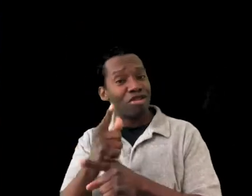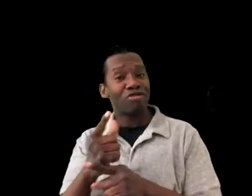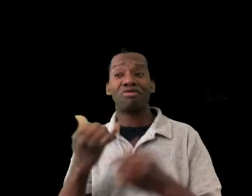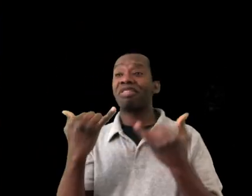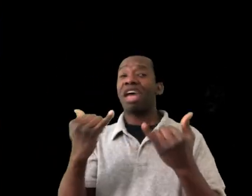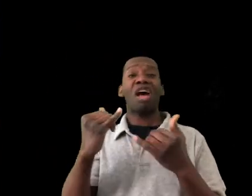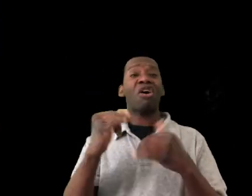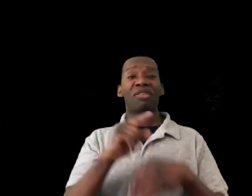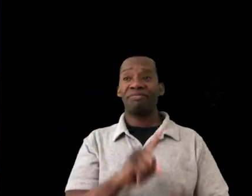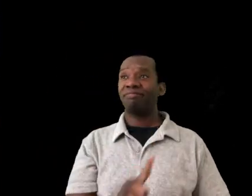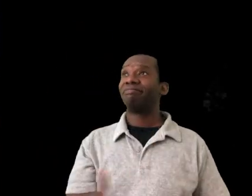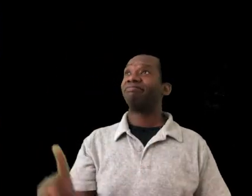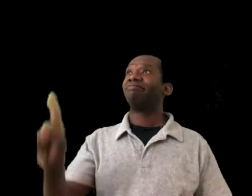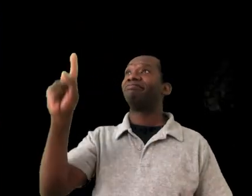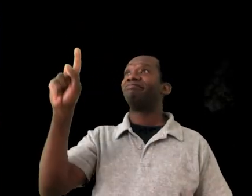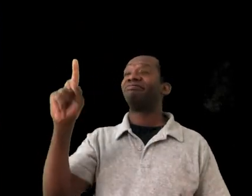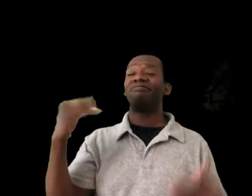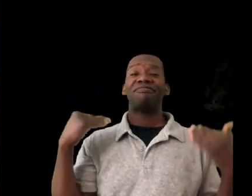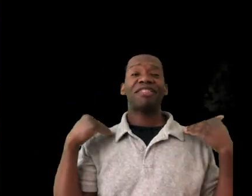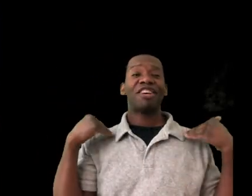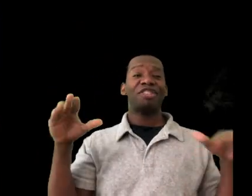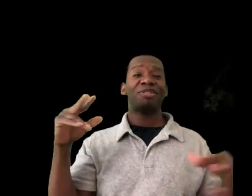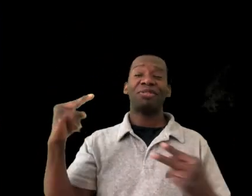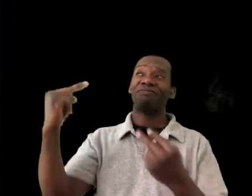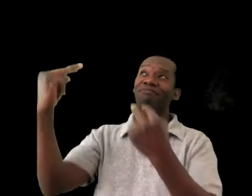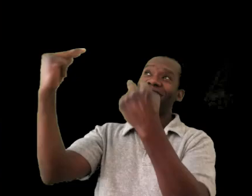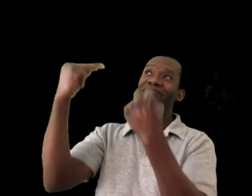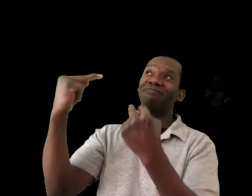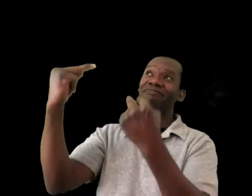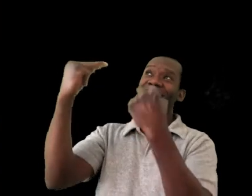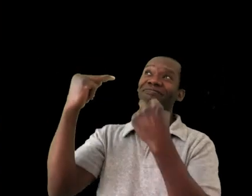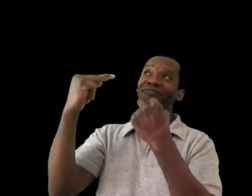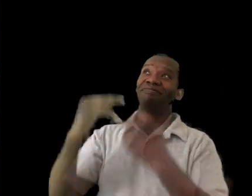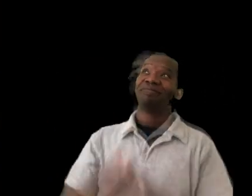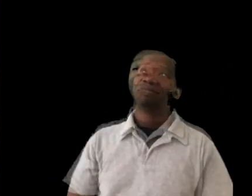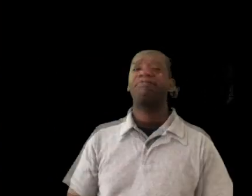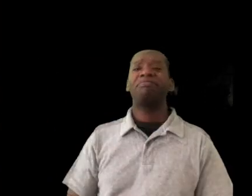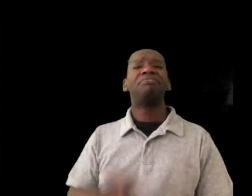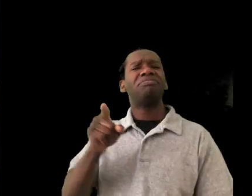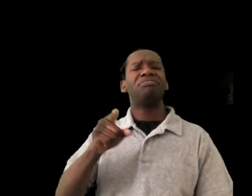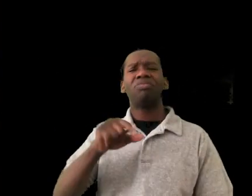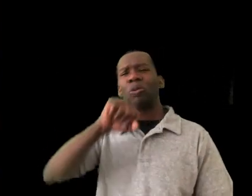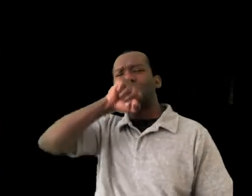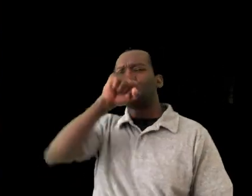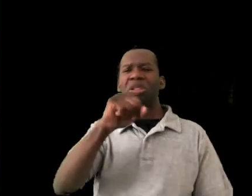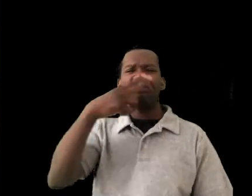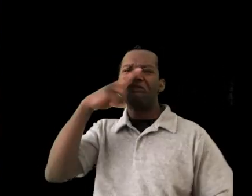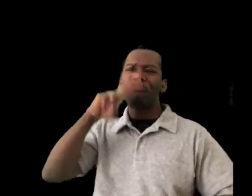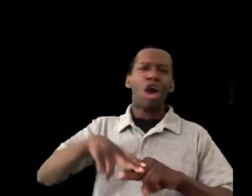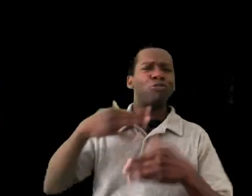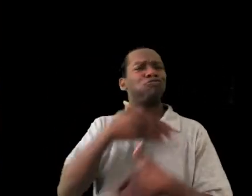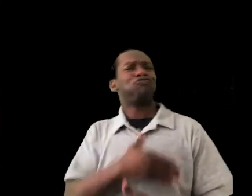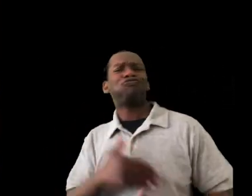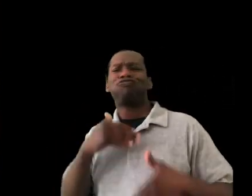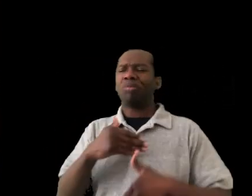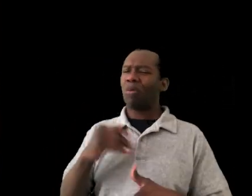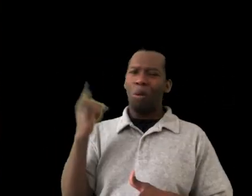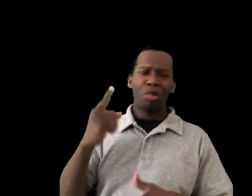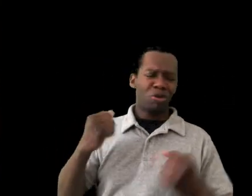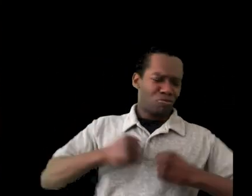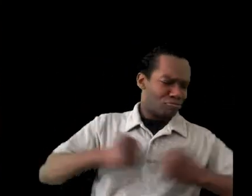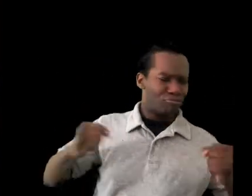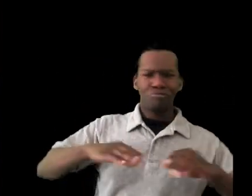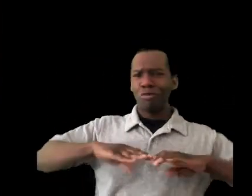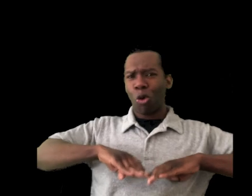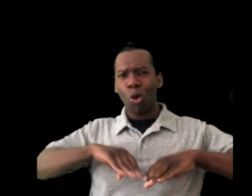role was that of husband, father, grandpa, brother, and now